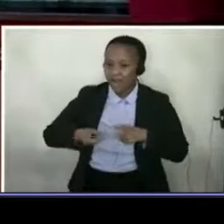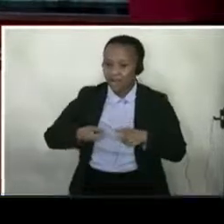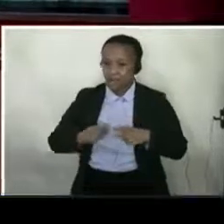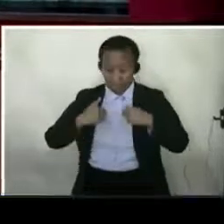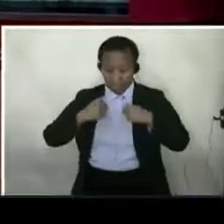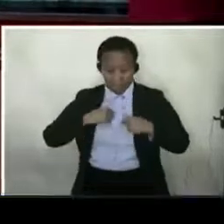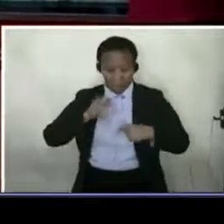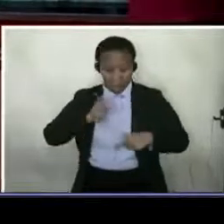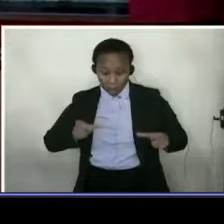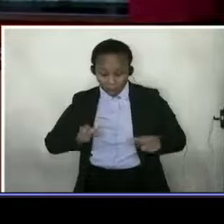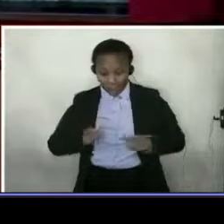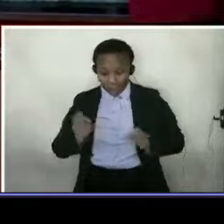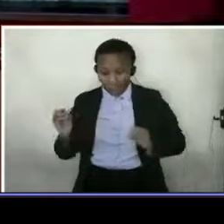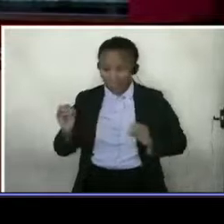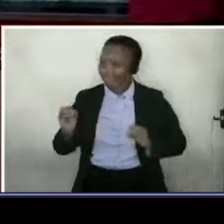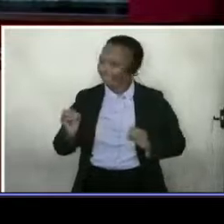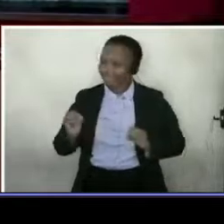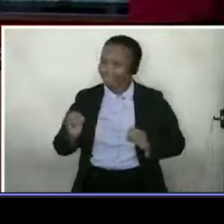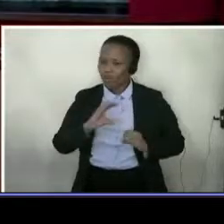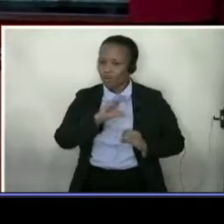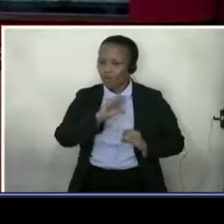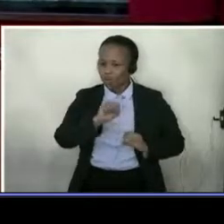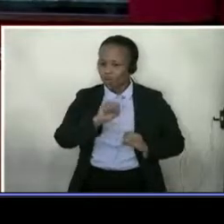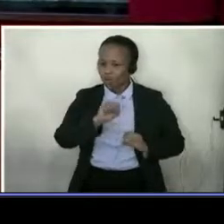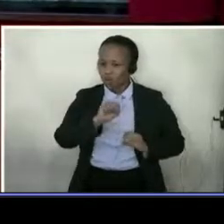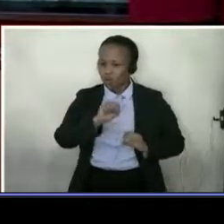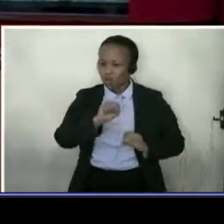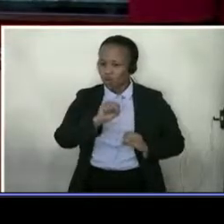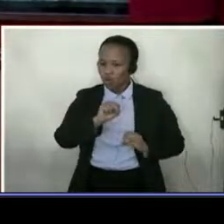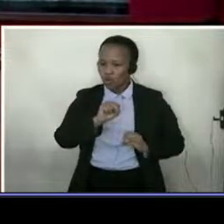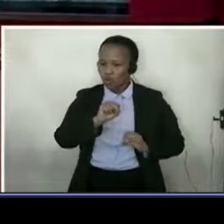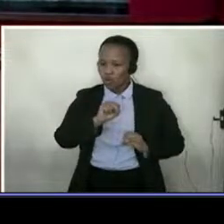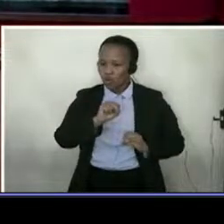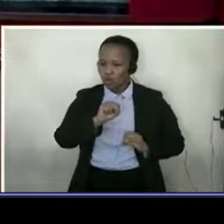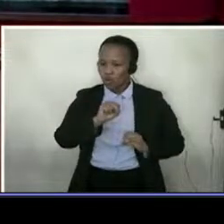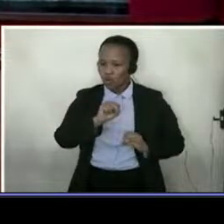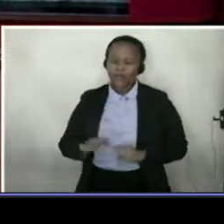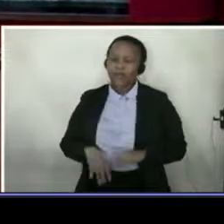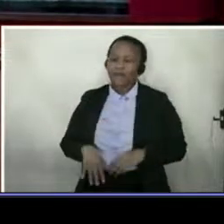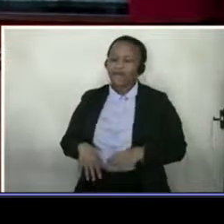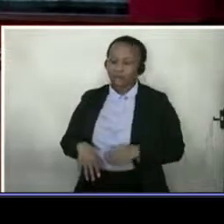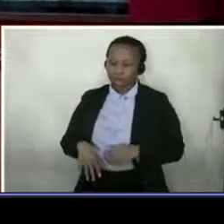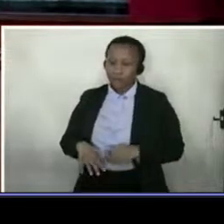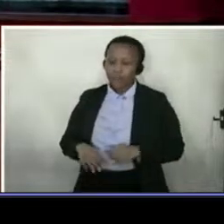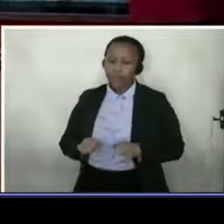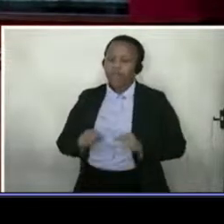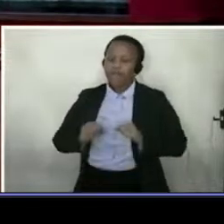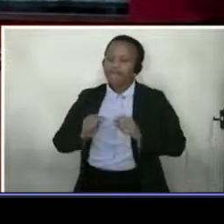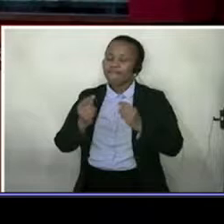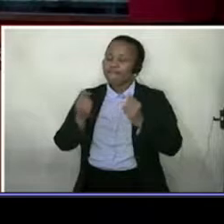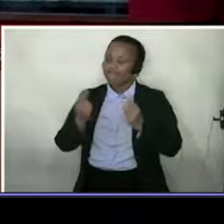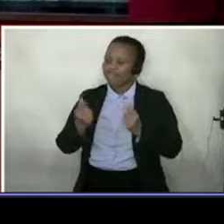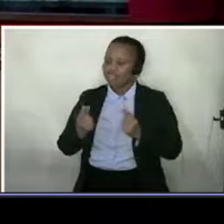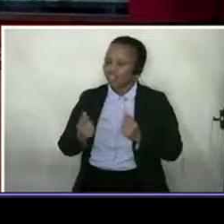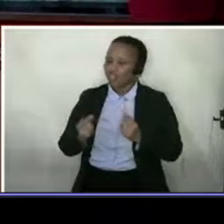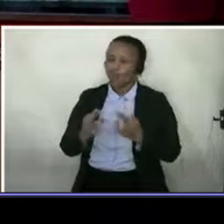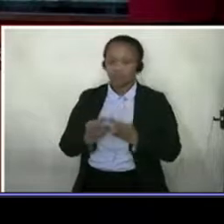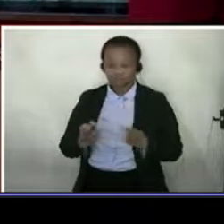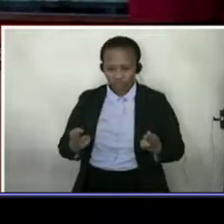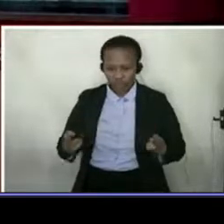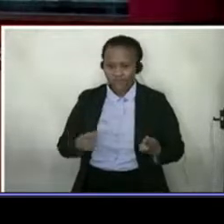Committee. Corruption and mismanagement of financial resources has